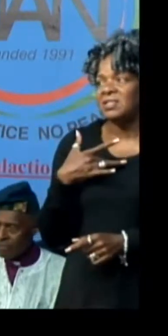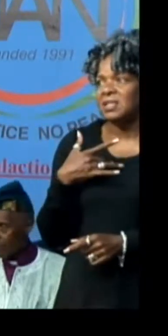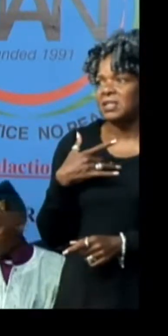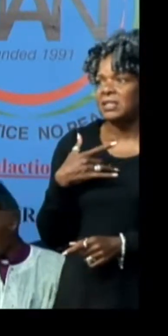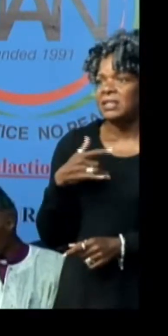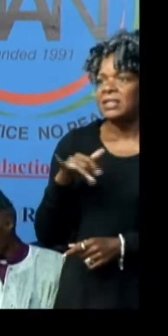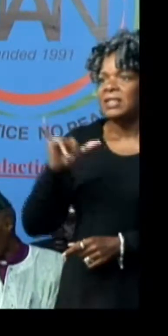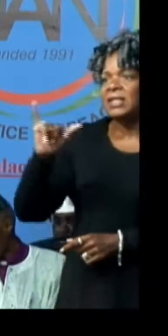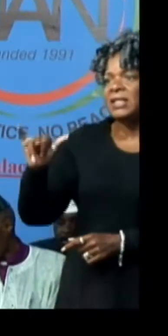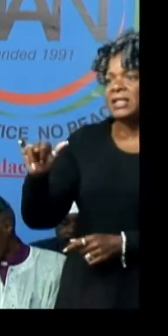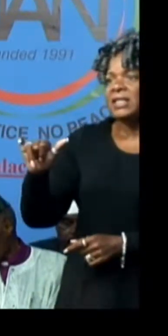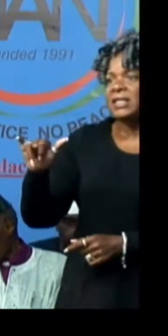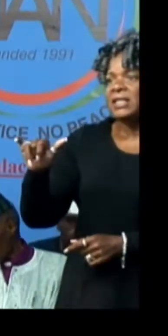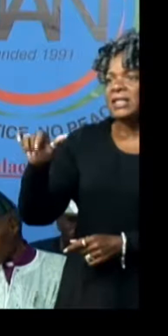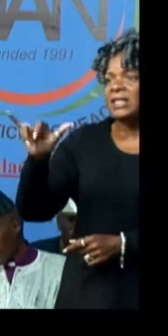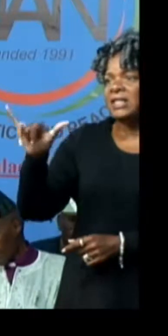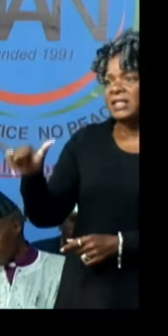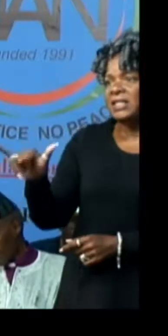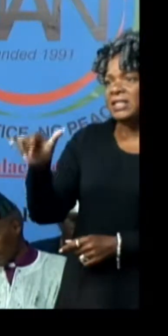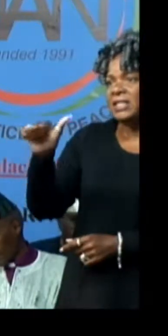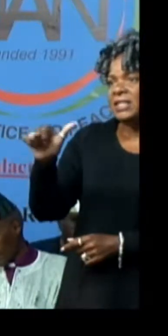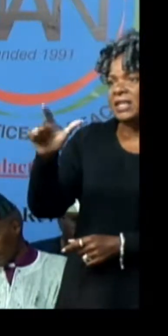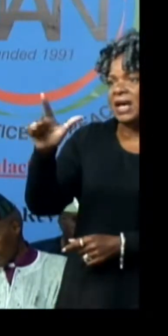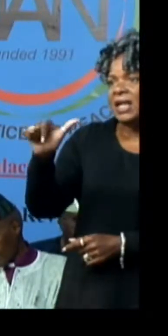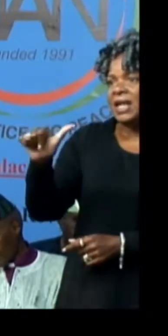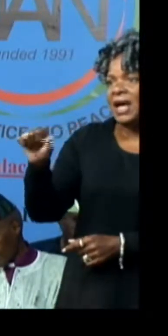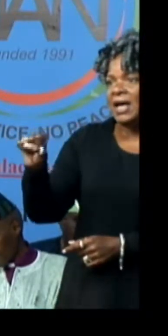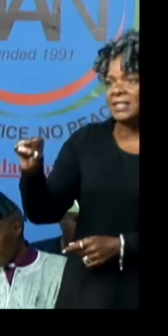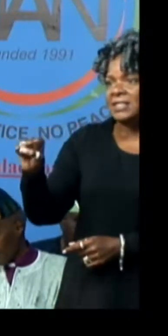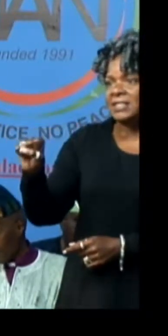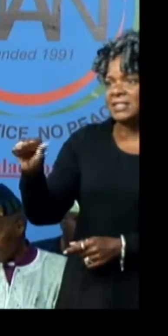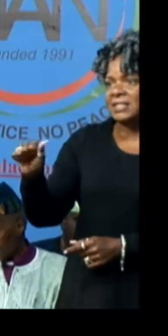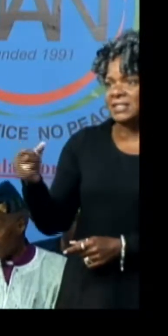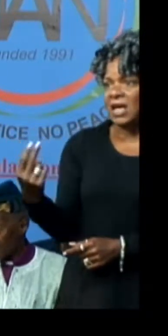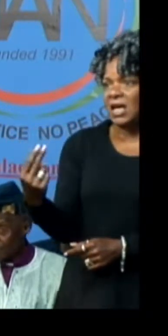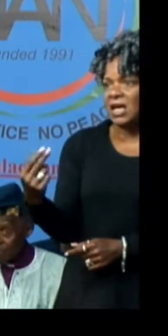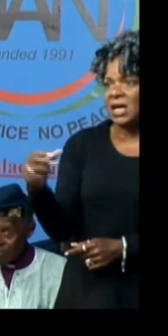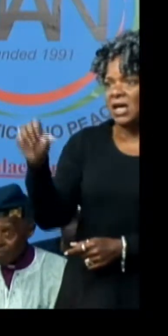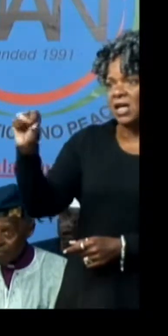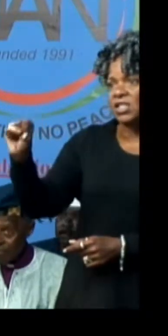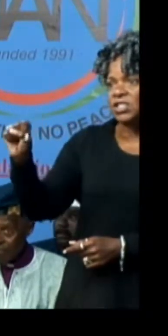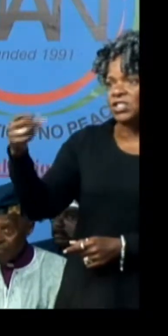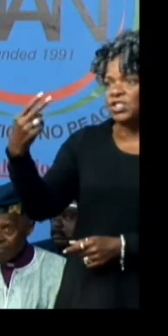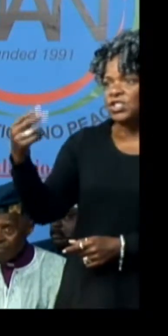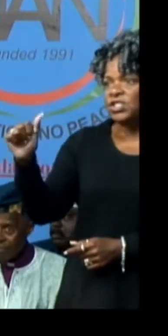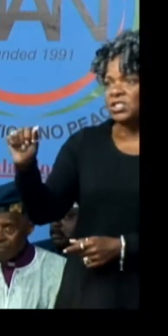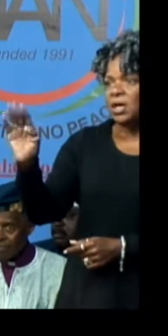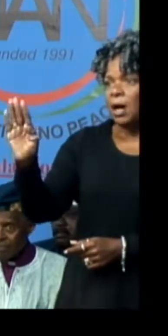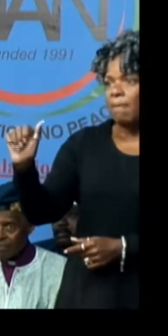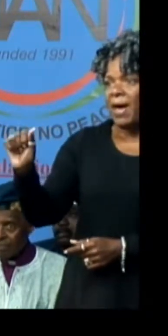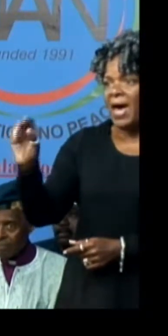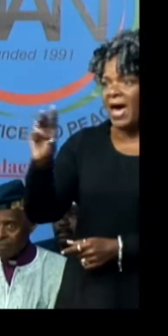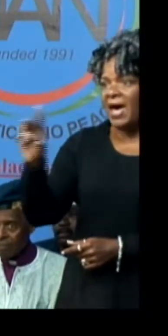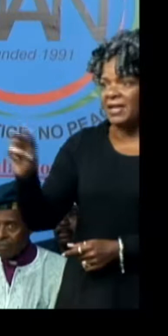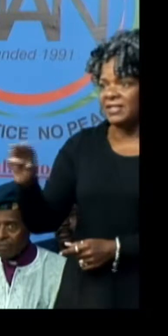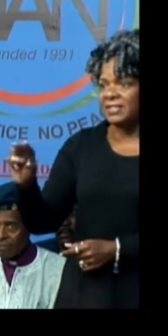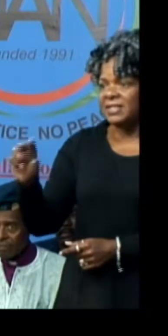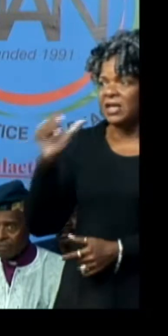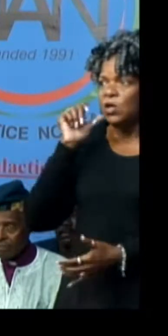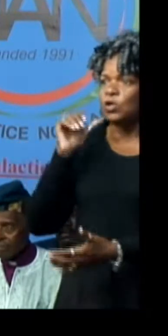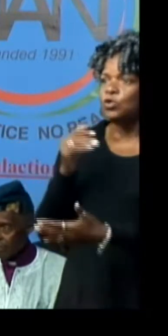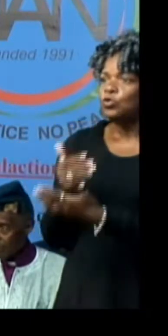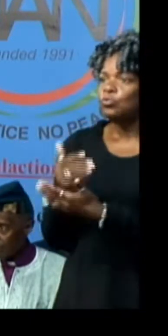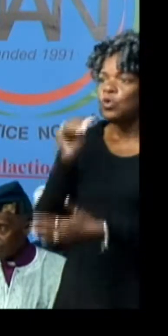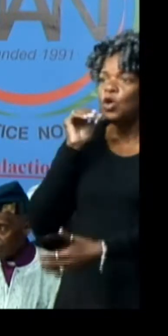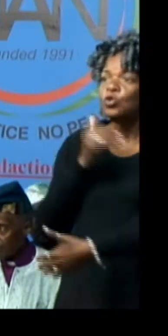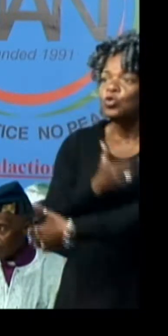X, celebrated birthday this week. And one of the young men that served time in